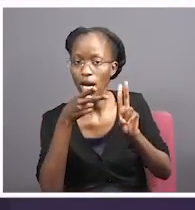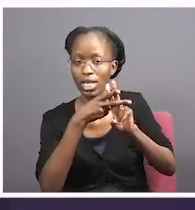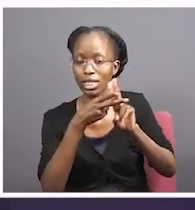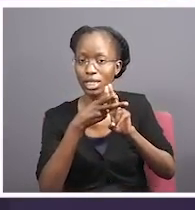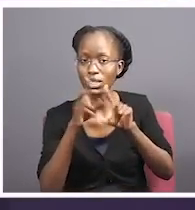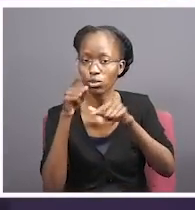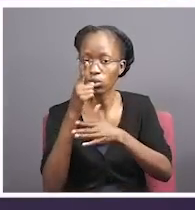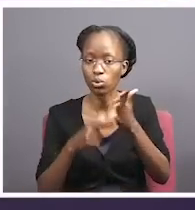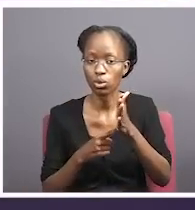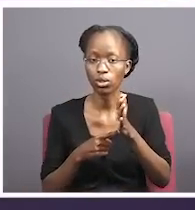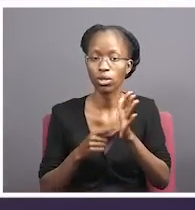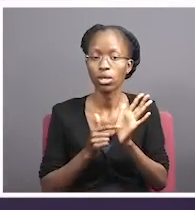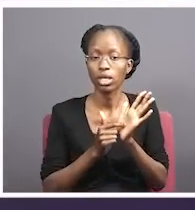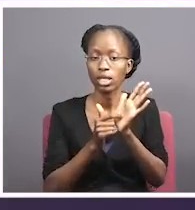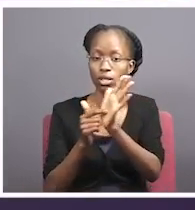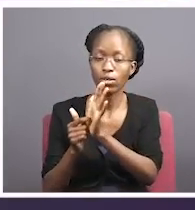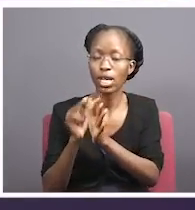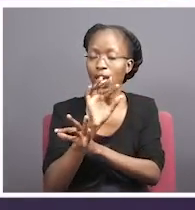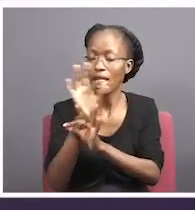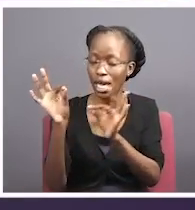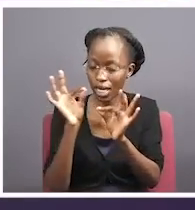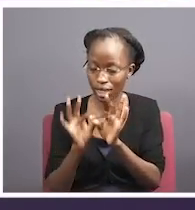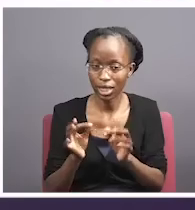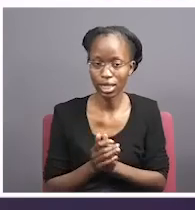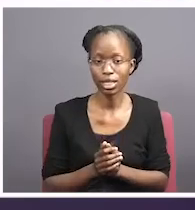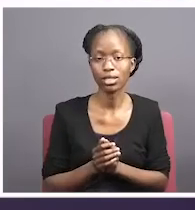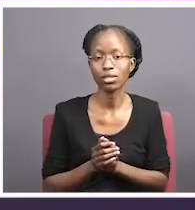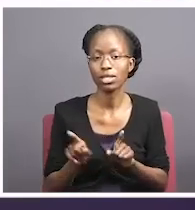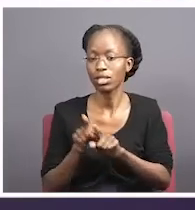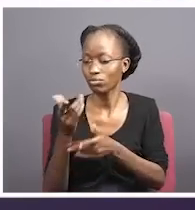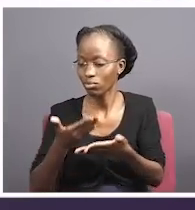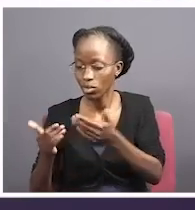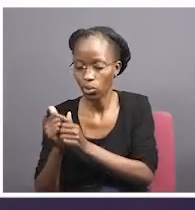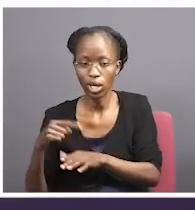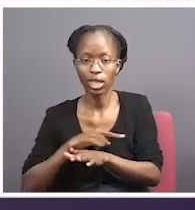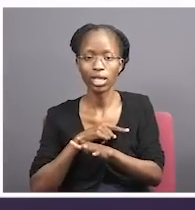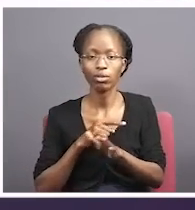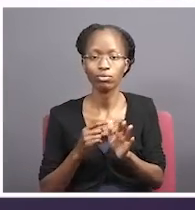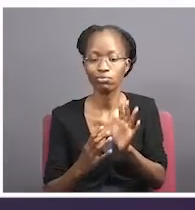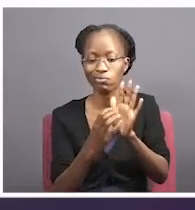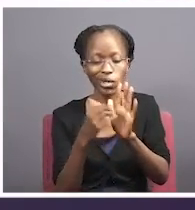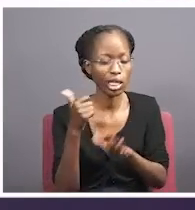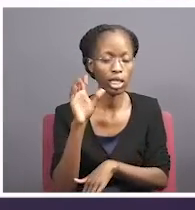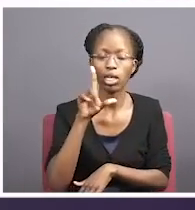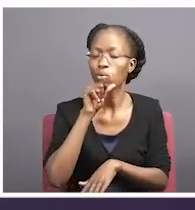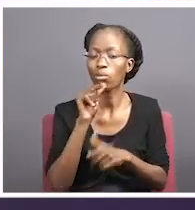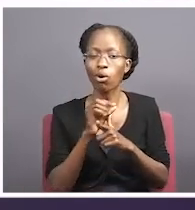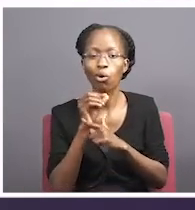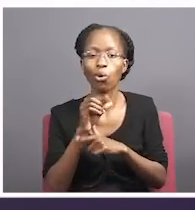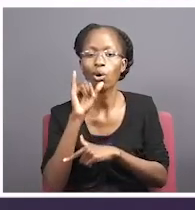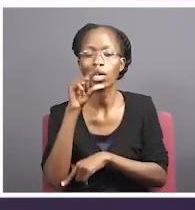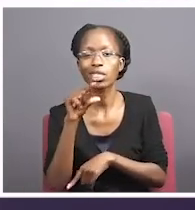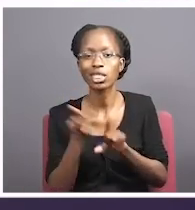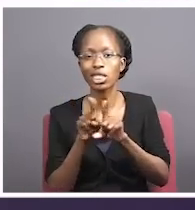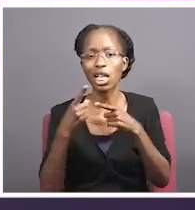tweet once again. Our hashtag is Radiant Excellence. Why not engage with us by posting something on Twitter or